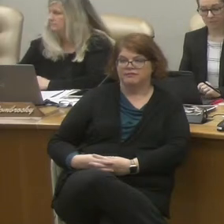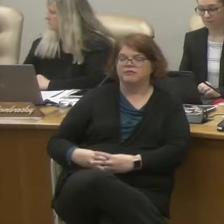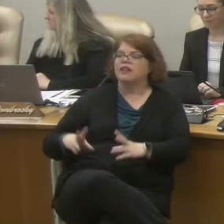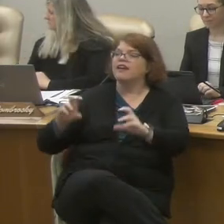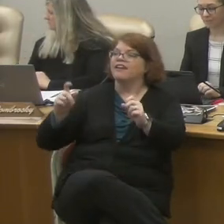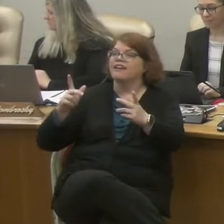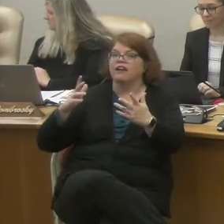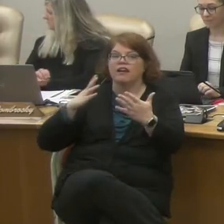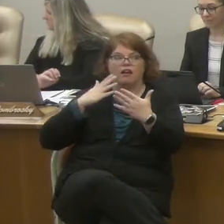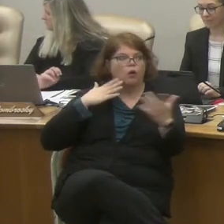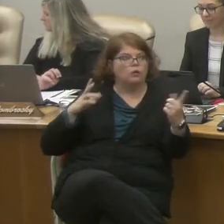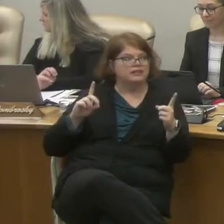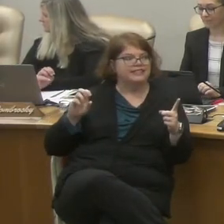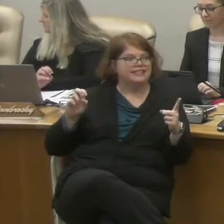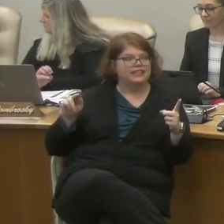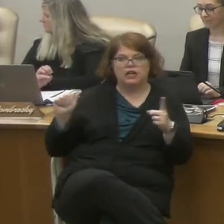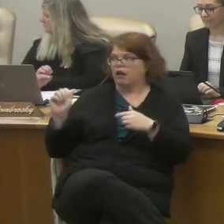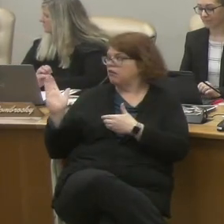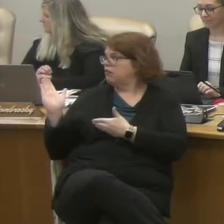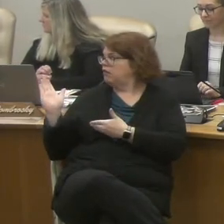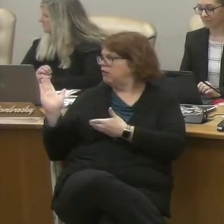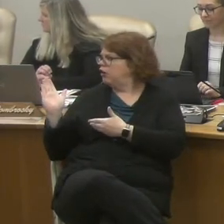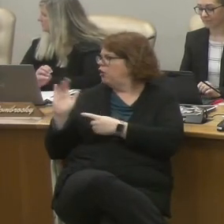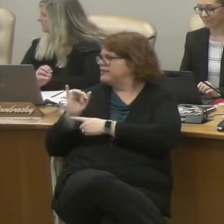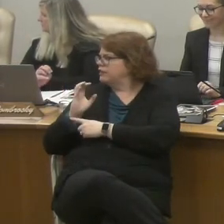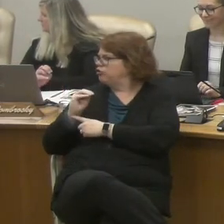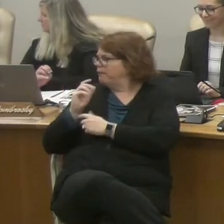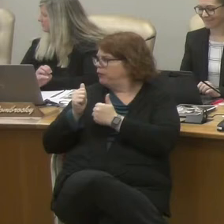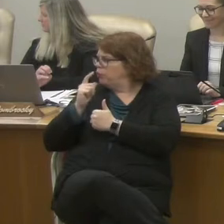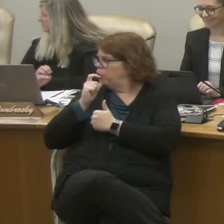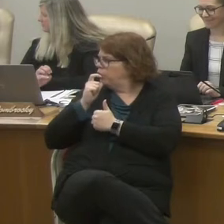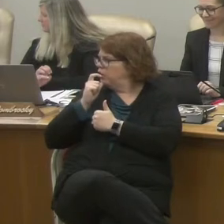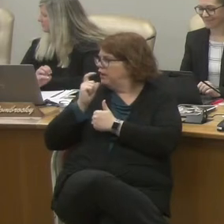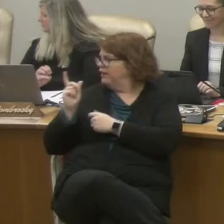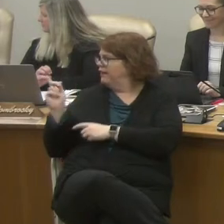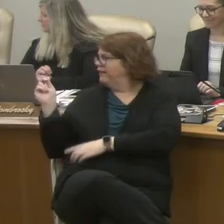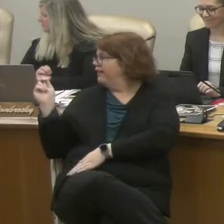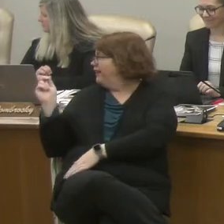well thank you no Dina or is that Jim